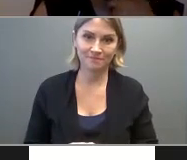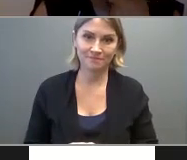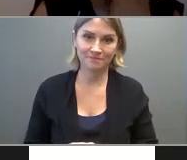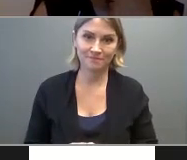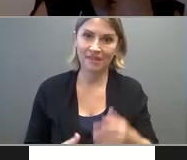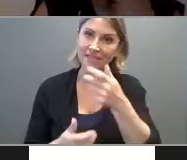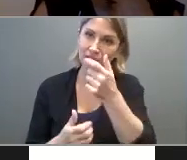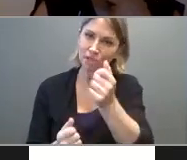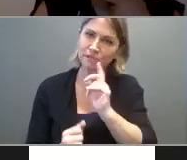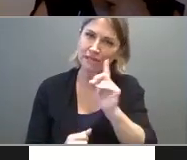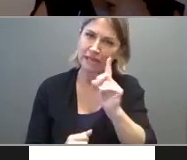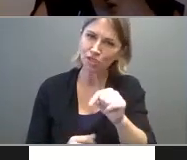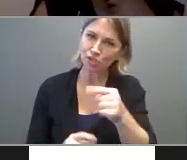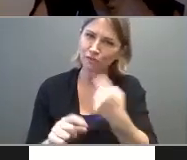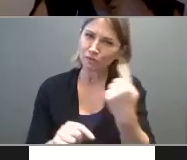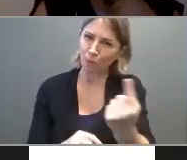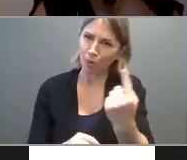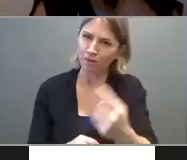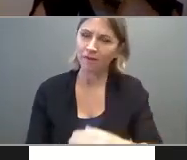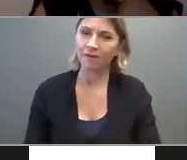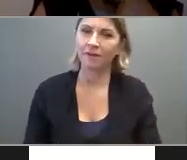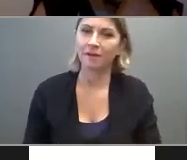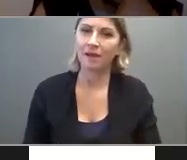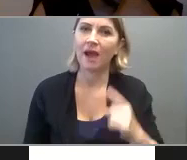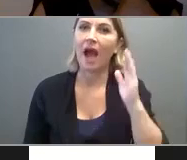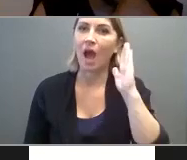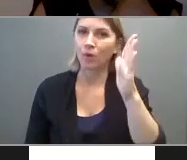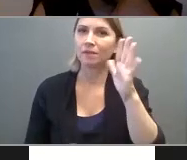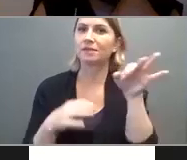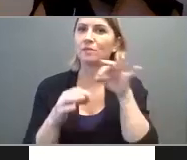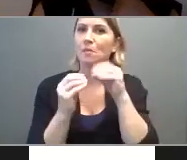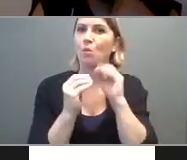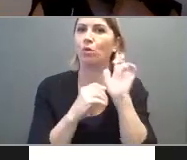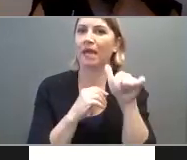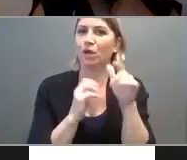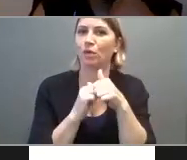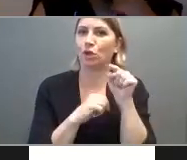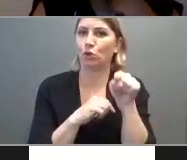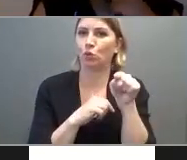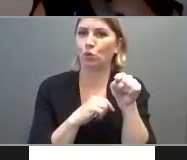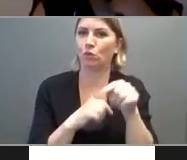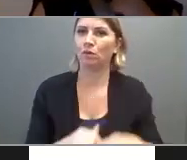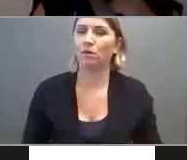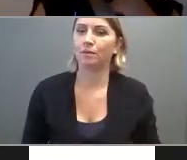Interesting answer, Pervez. I will come to your answer in a second before I see other